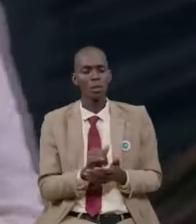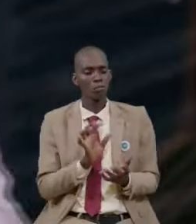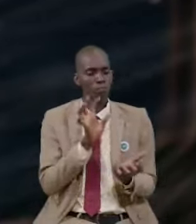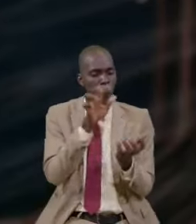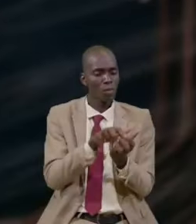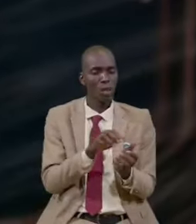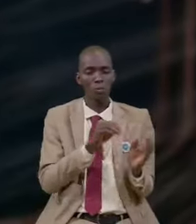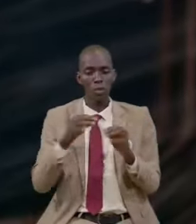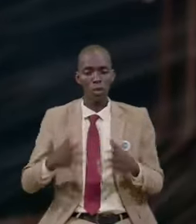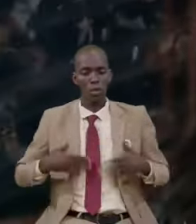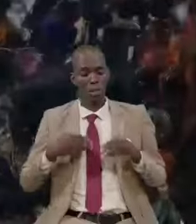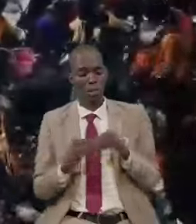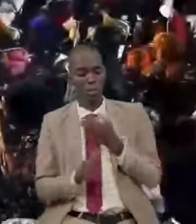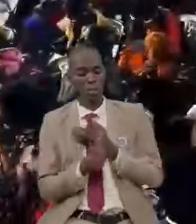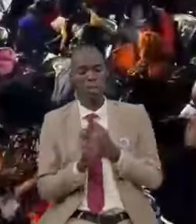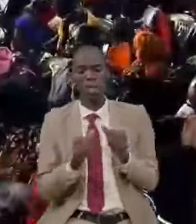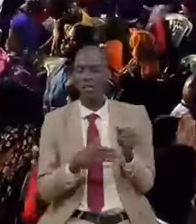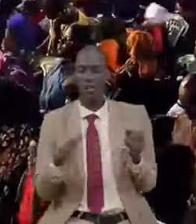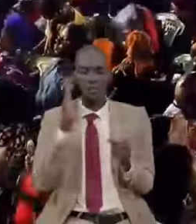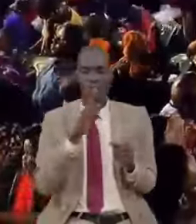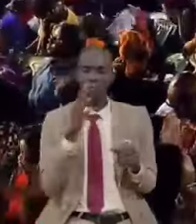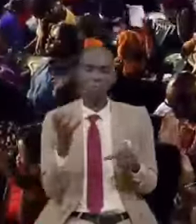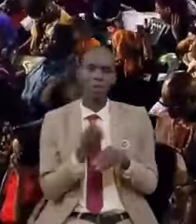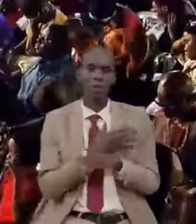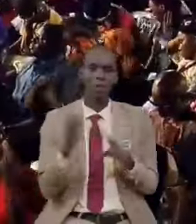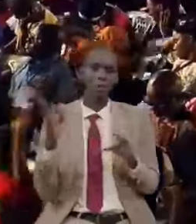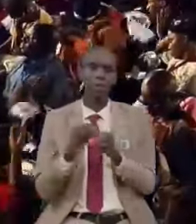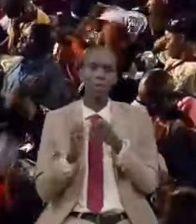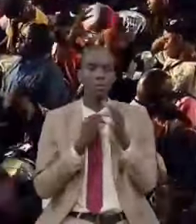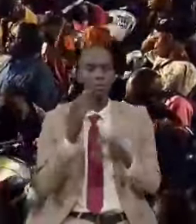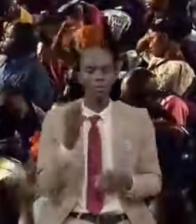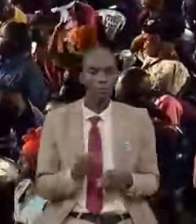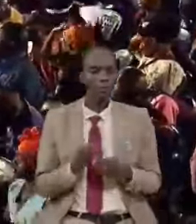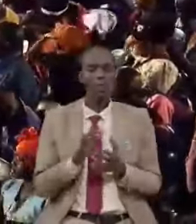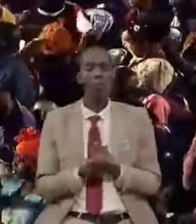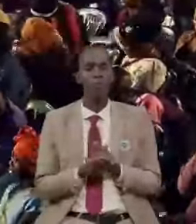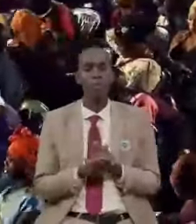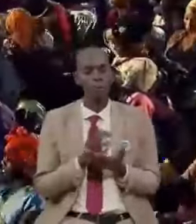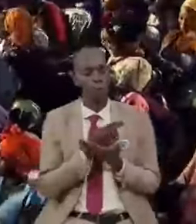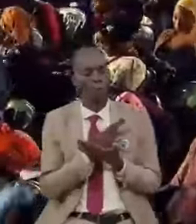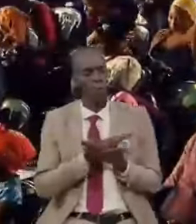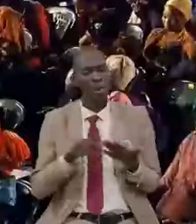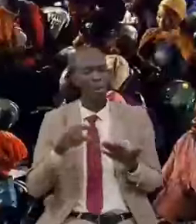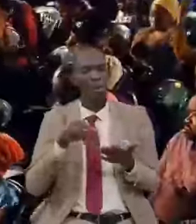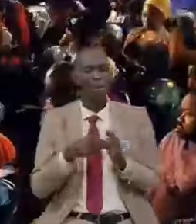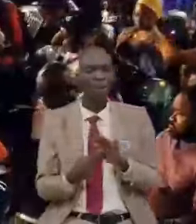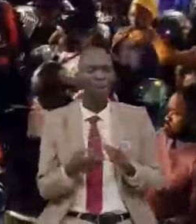in Jesus' name. That's what it means to be holy. You're sincere now. And